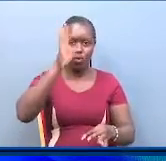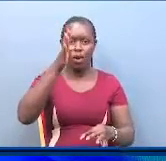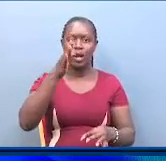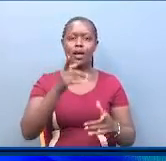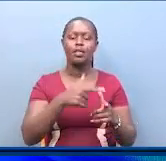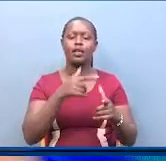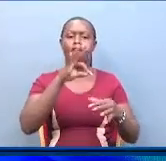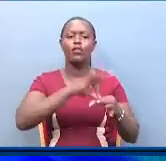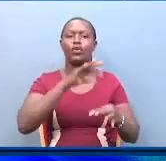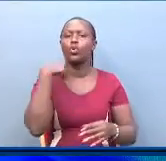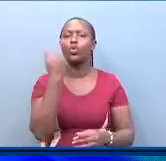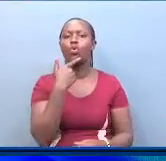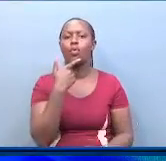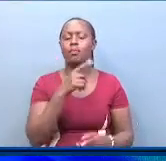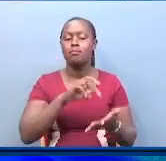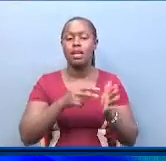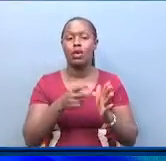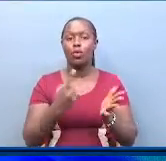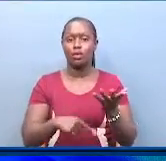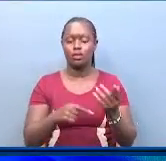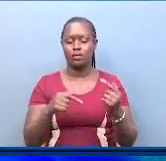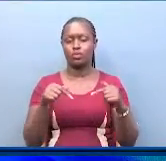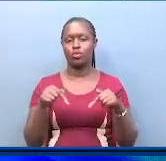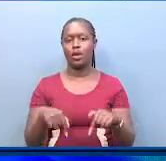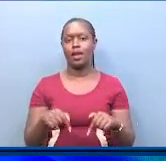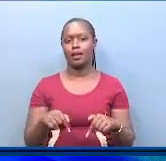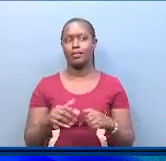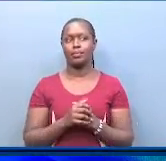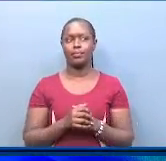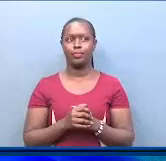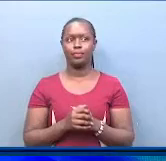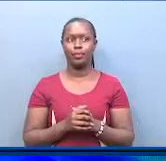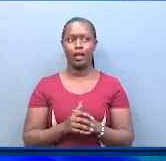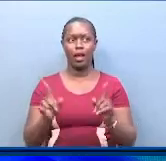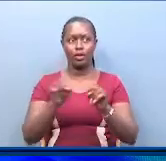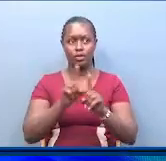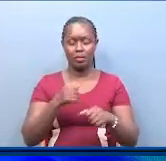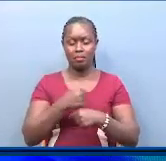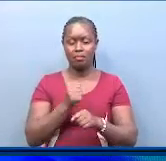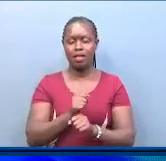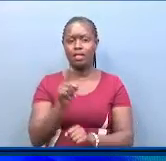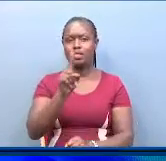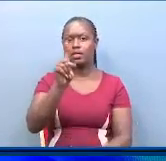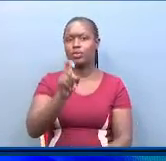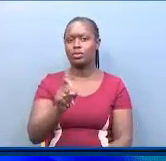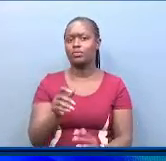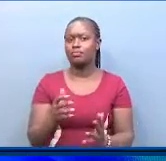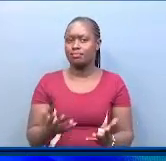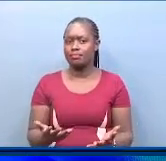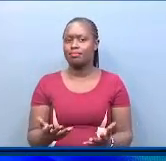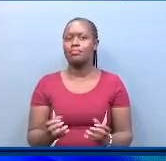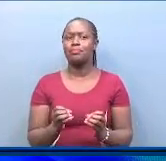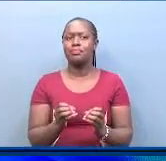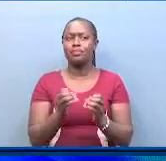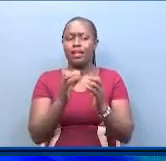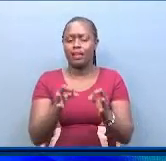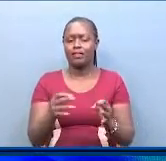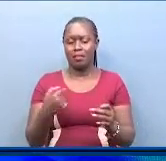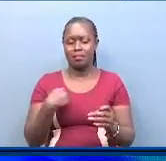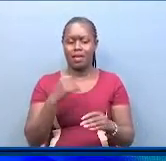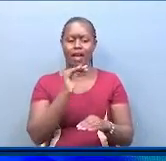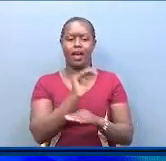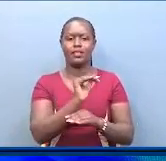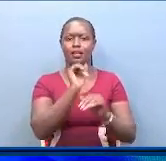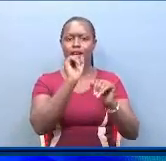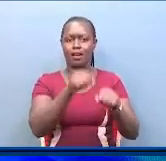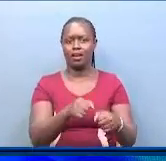vote as president? So it is today. And it brings out the question, if I can ask,